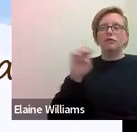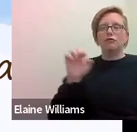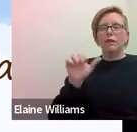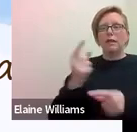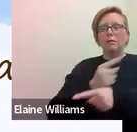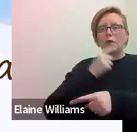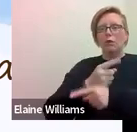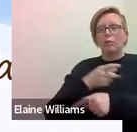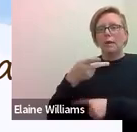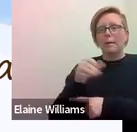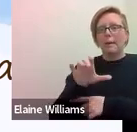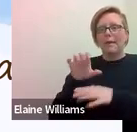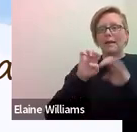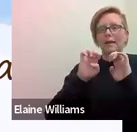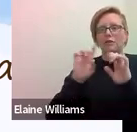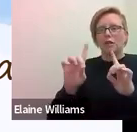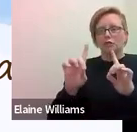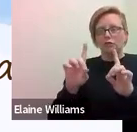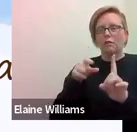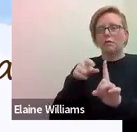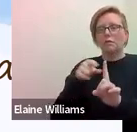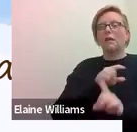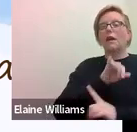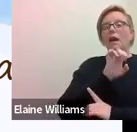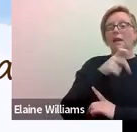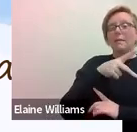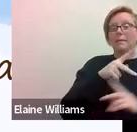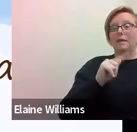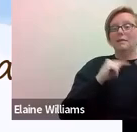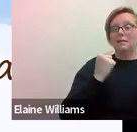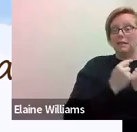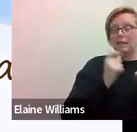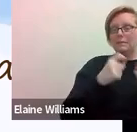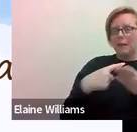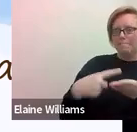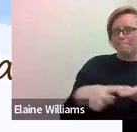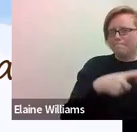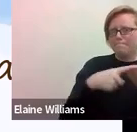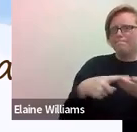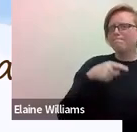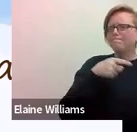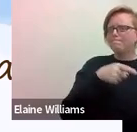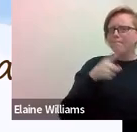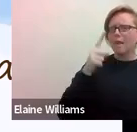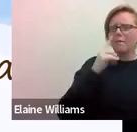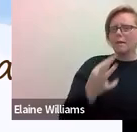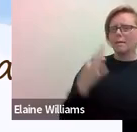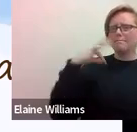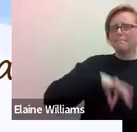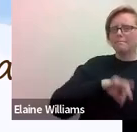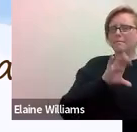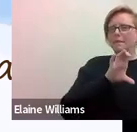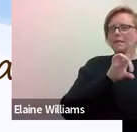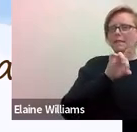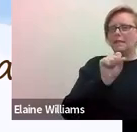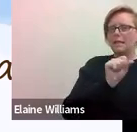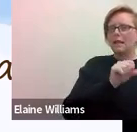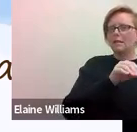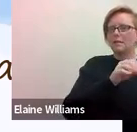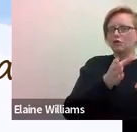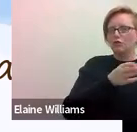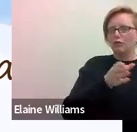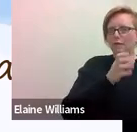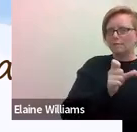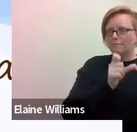The individual educational program team can determine that remaining in CDS services best meets the needs of the